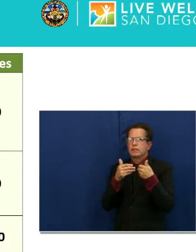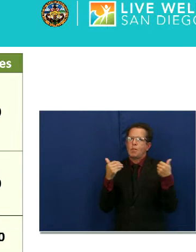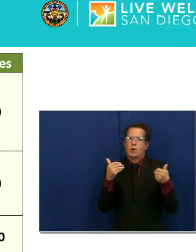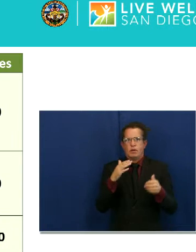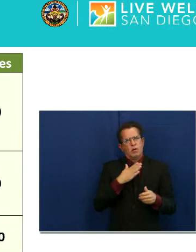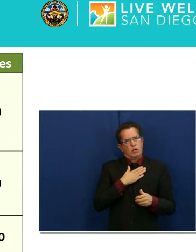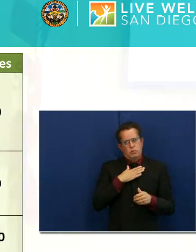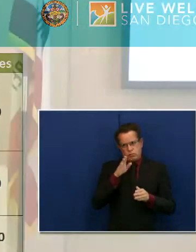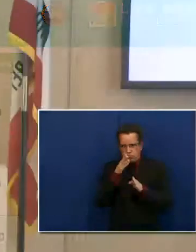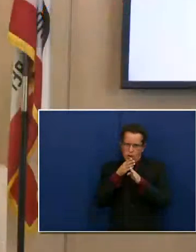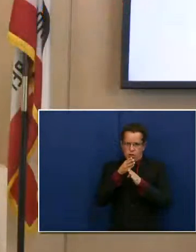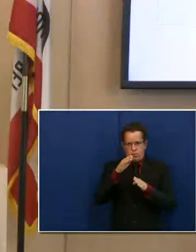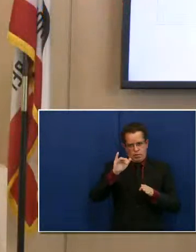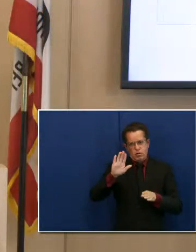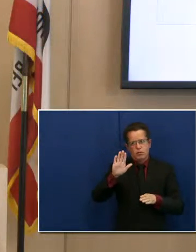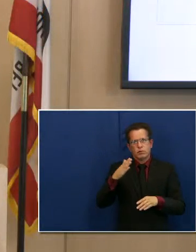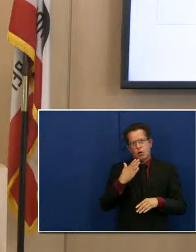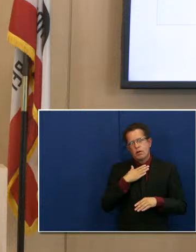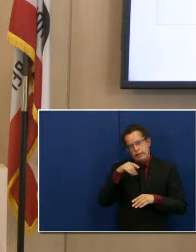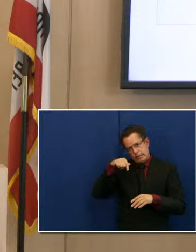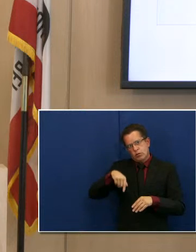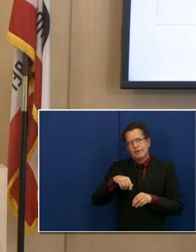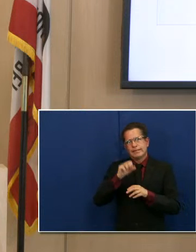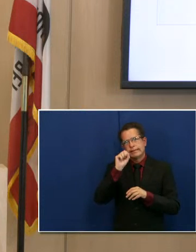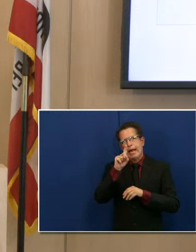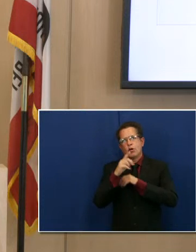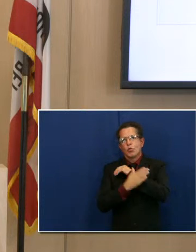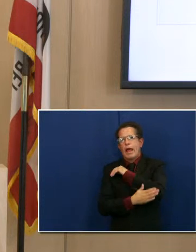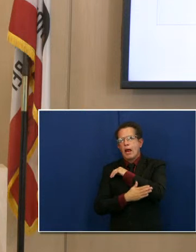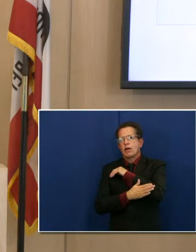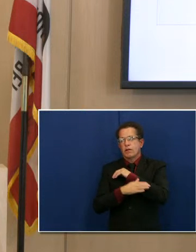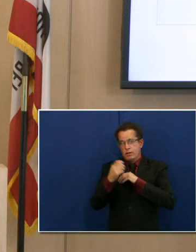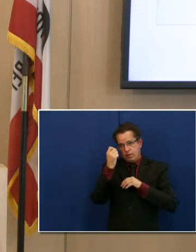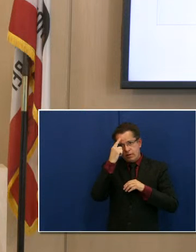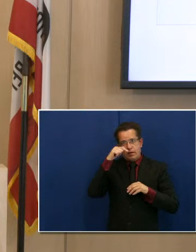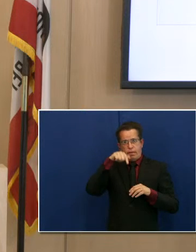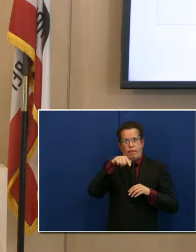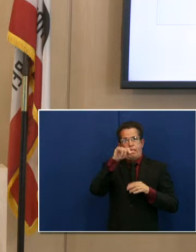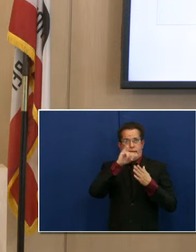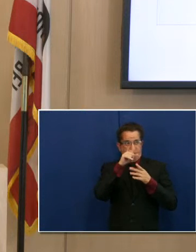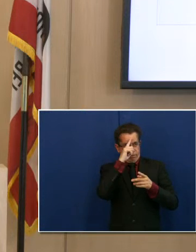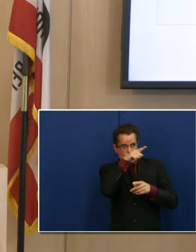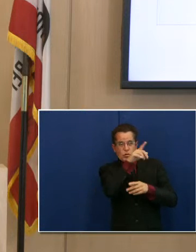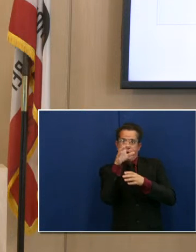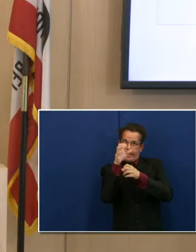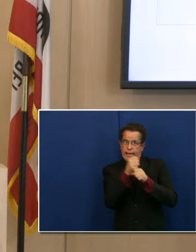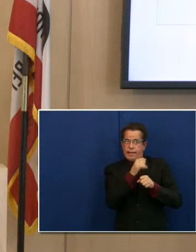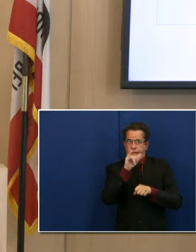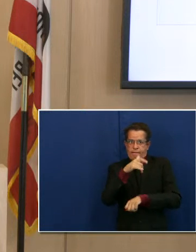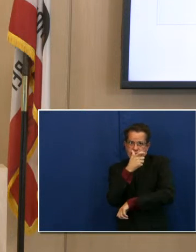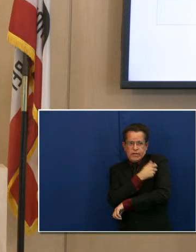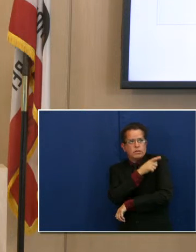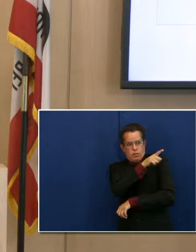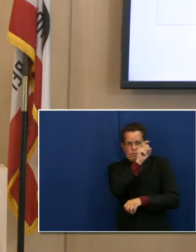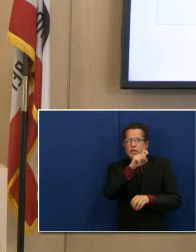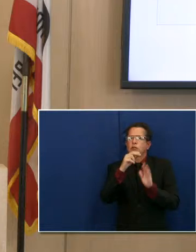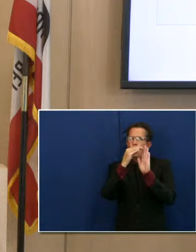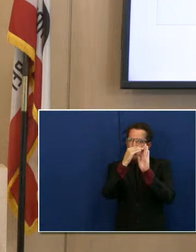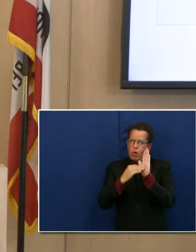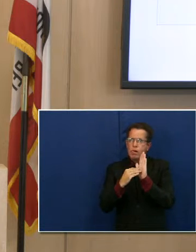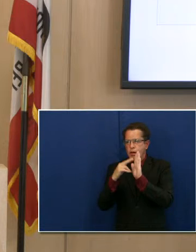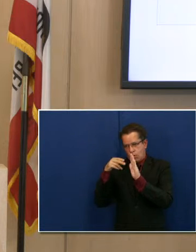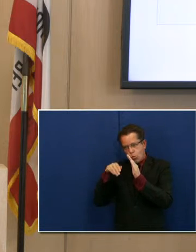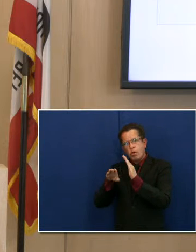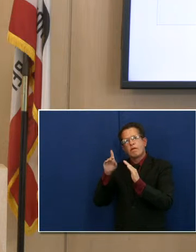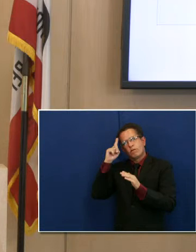So in order for a healthcare facility to receive vaccines, the organization must be enrolled and approved through the Centers for Disease